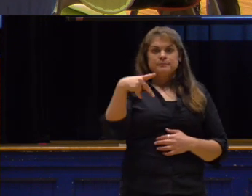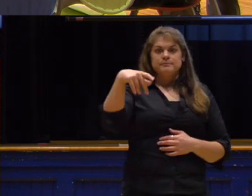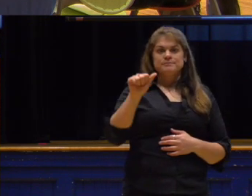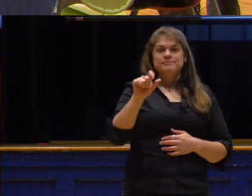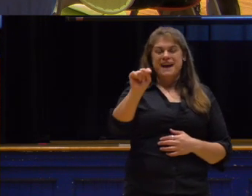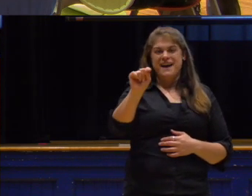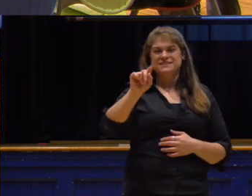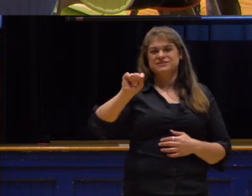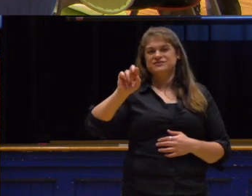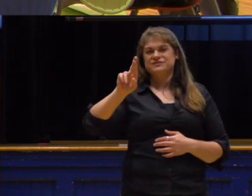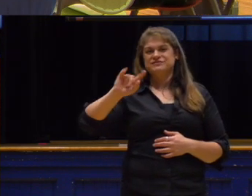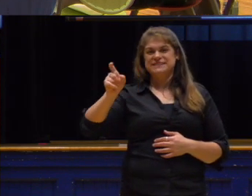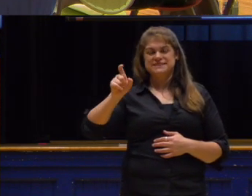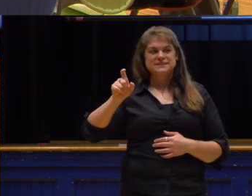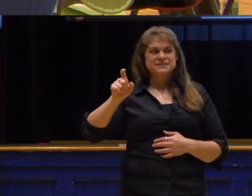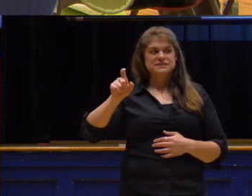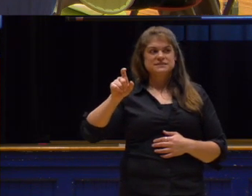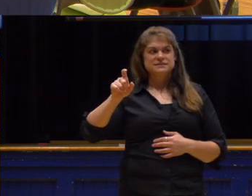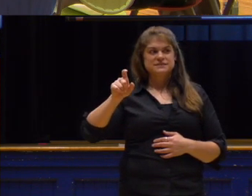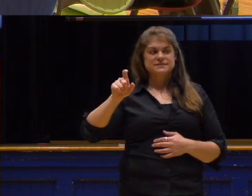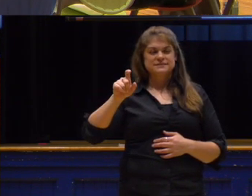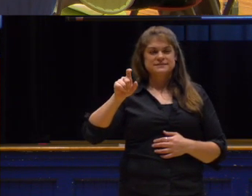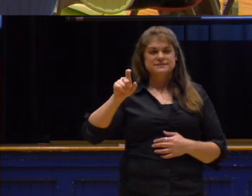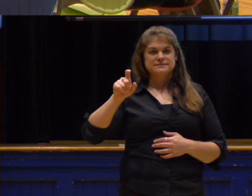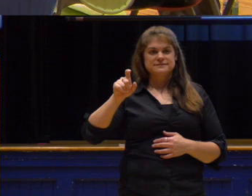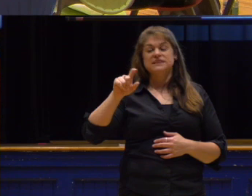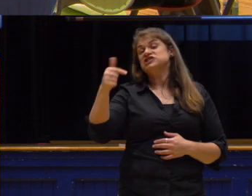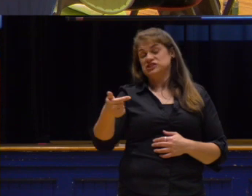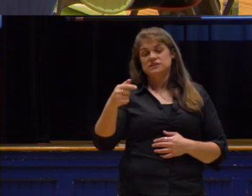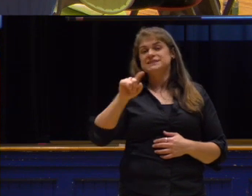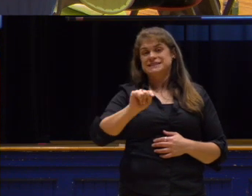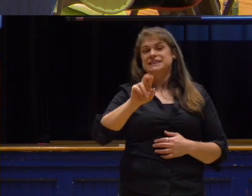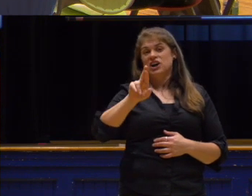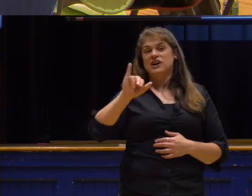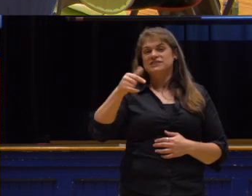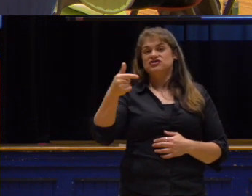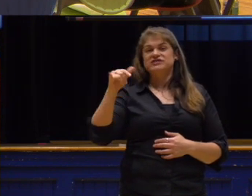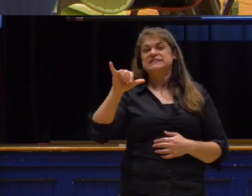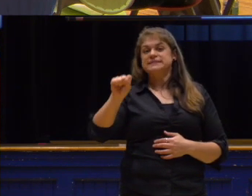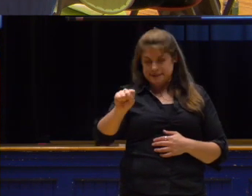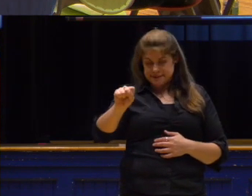My name is Pat Triggs, last name Triggs.